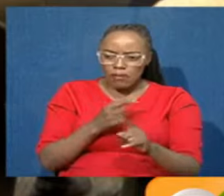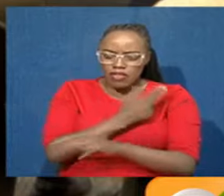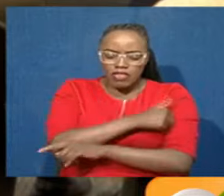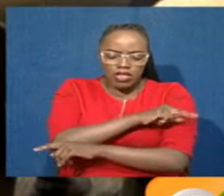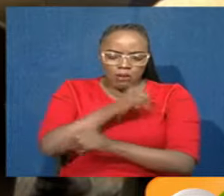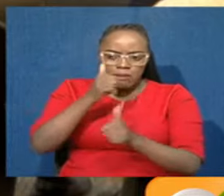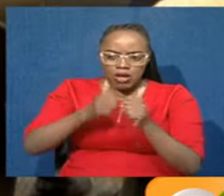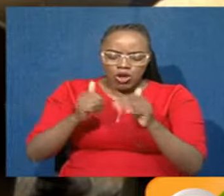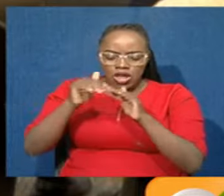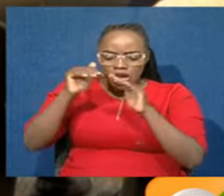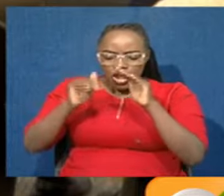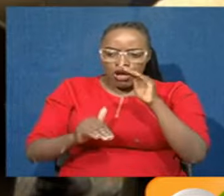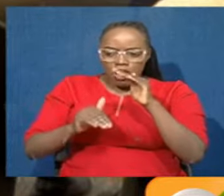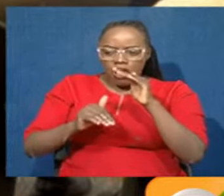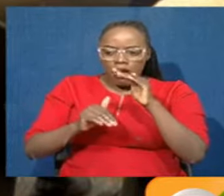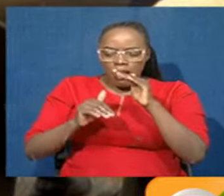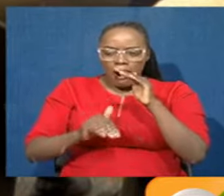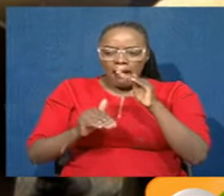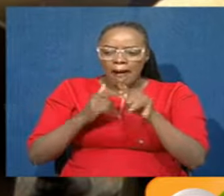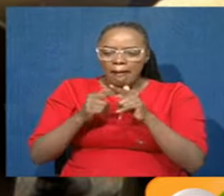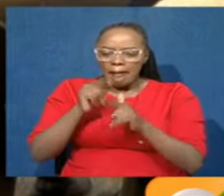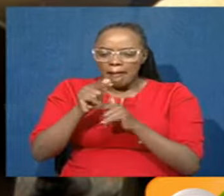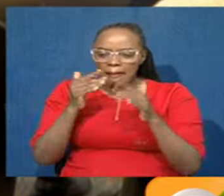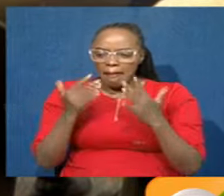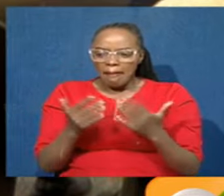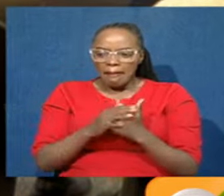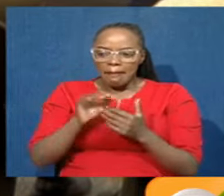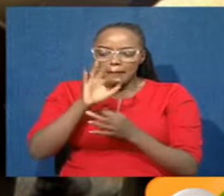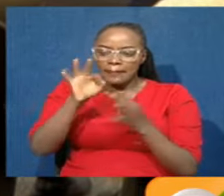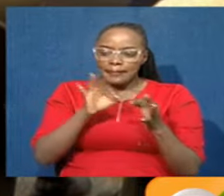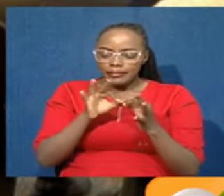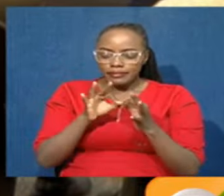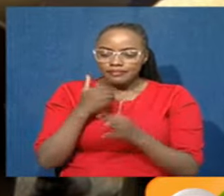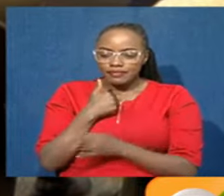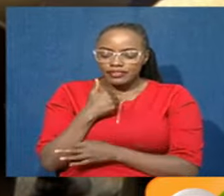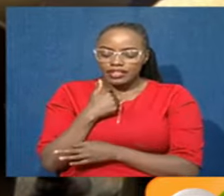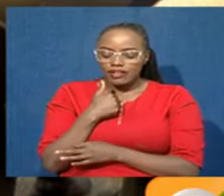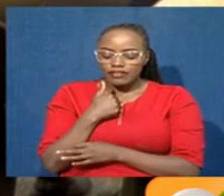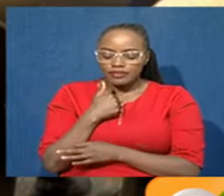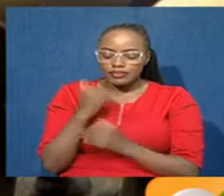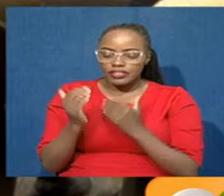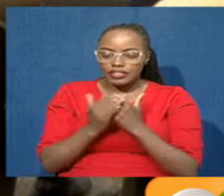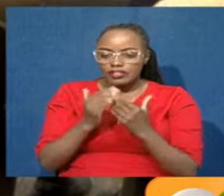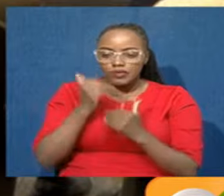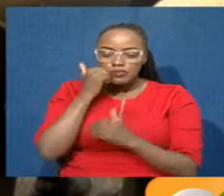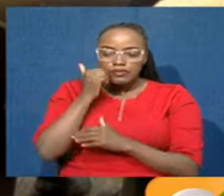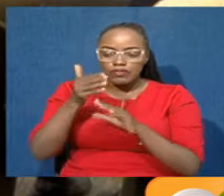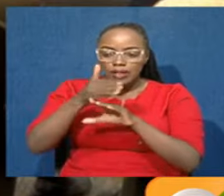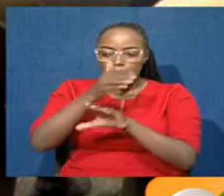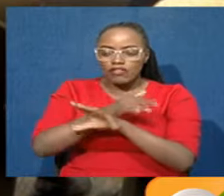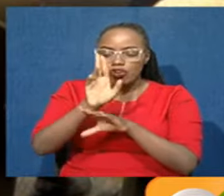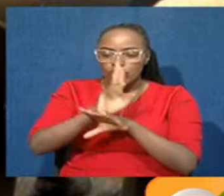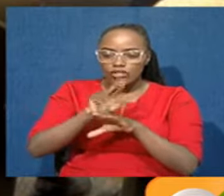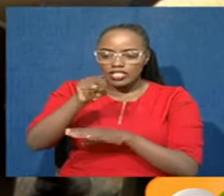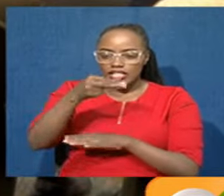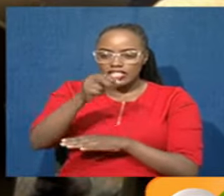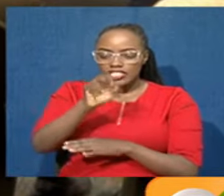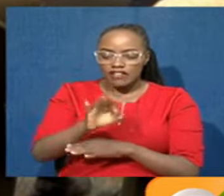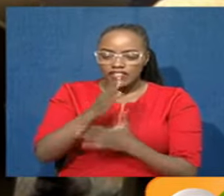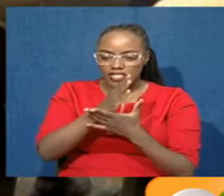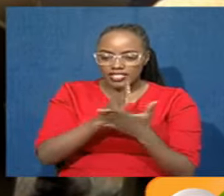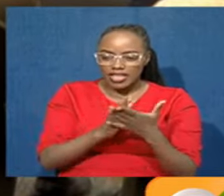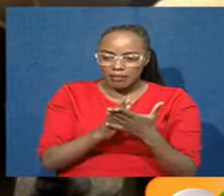that are lower than yours. What has that been like, especially having to attend to patients that were previously using NHIF? Some